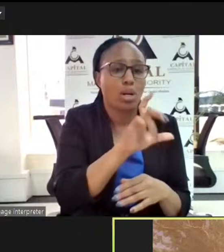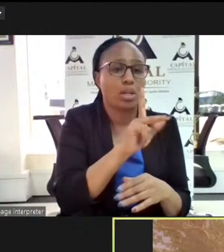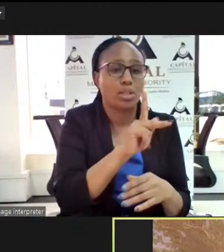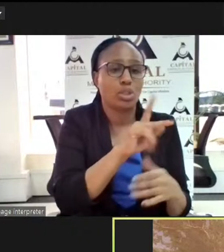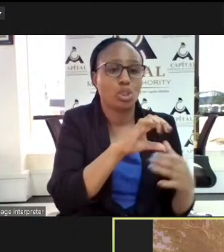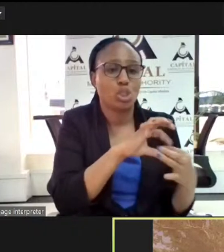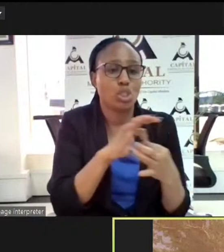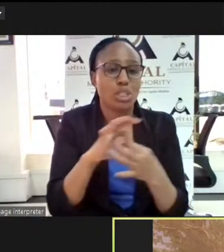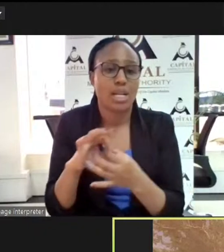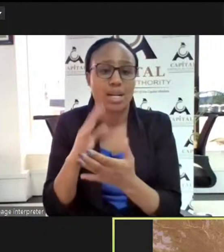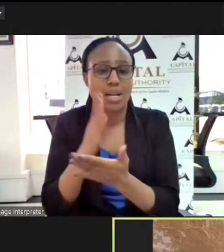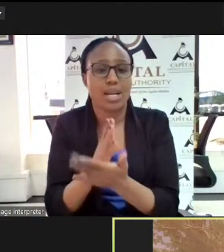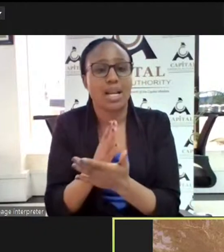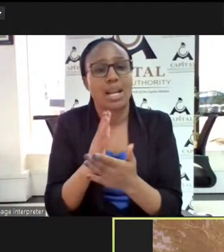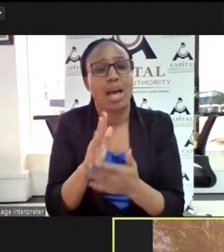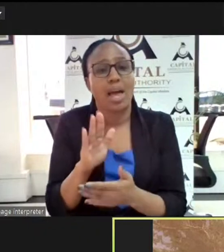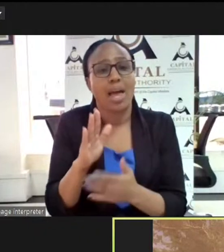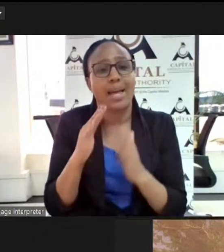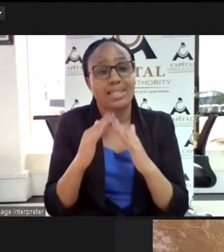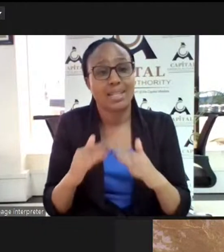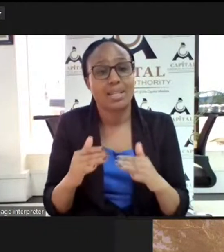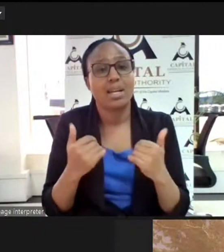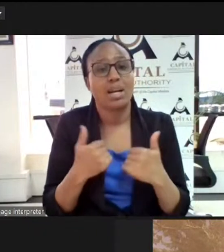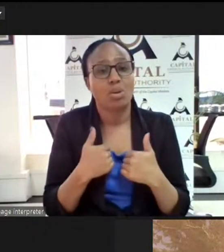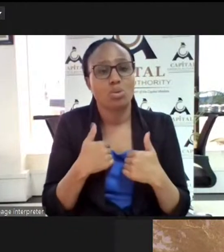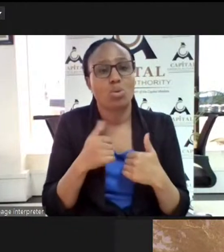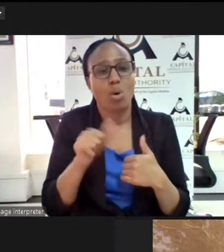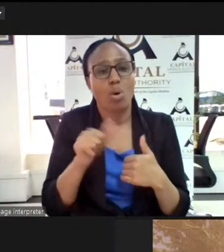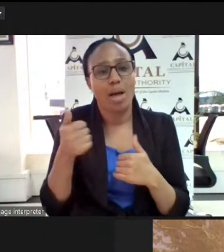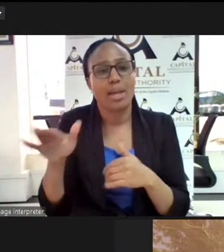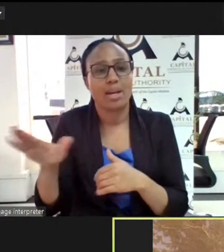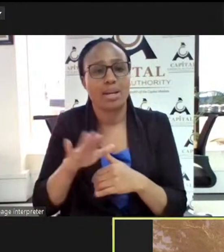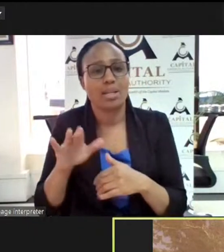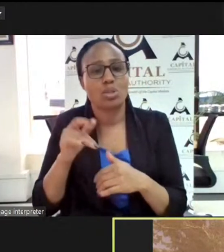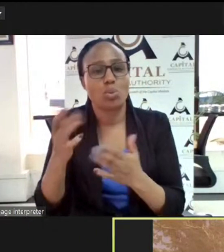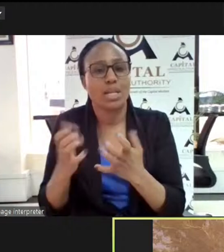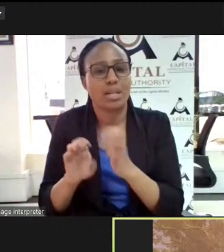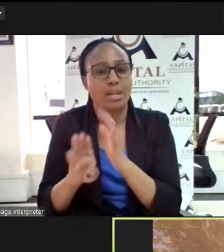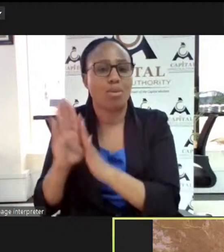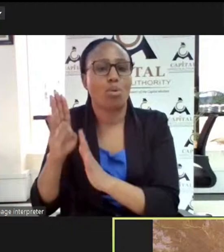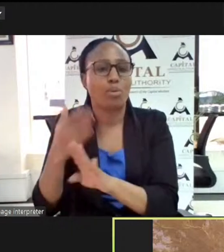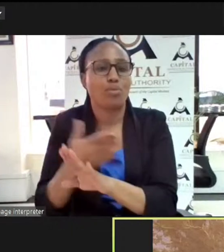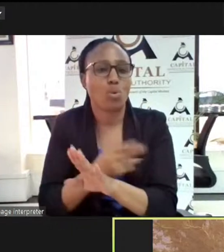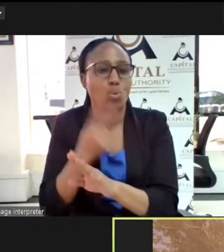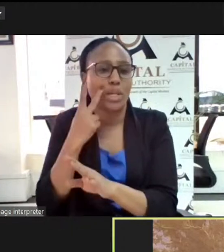think there are other areas where there needs to be further development before you can see it.